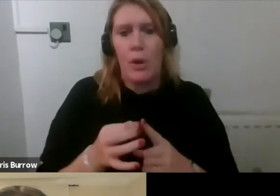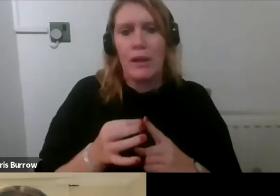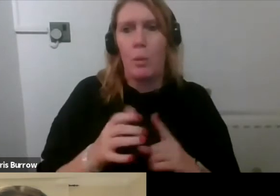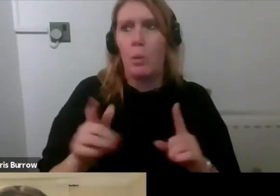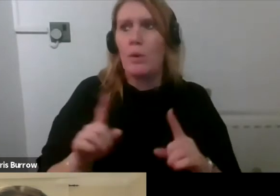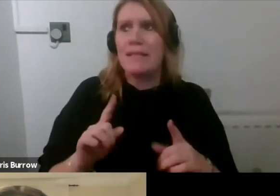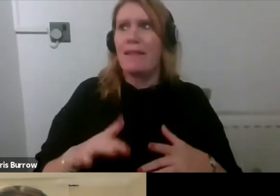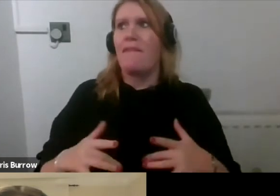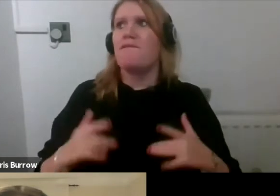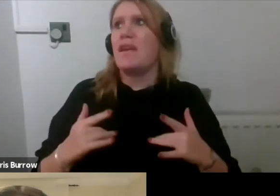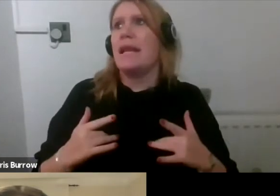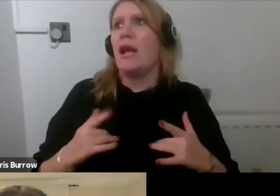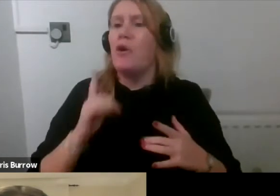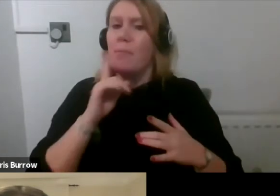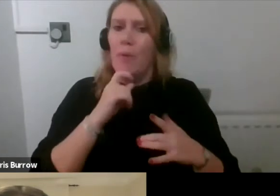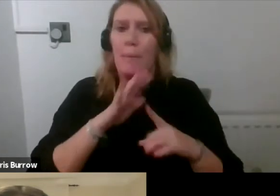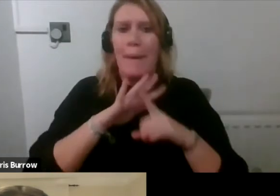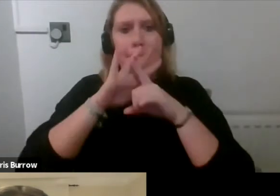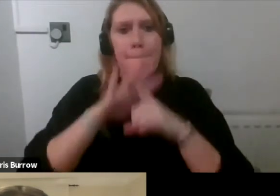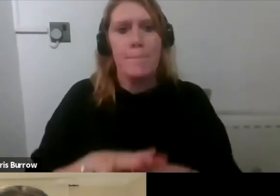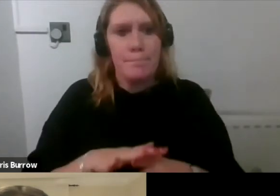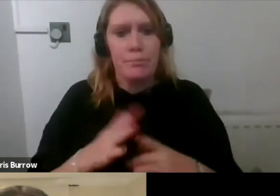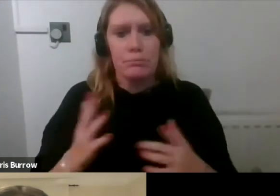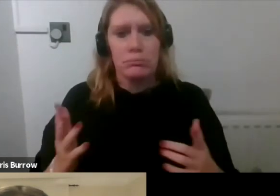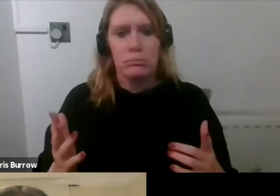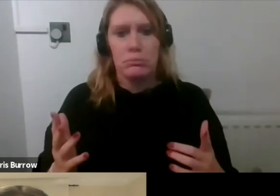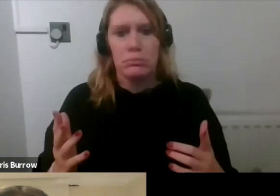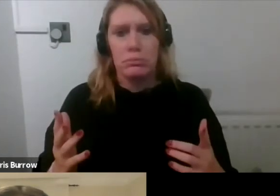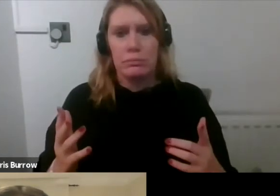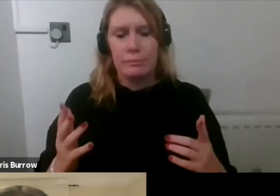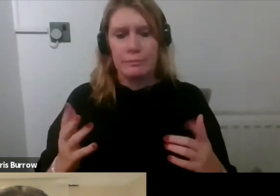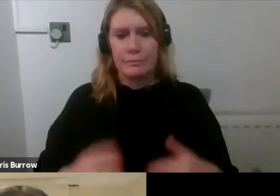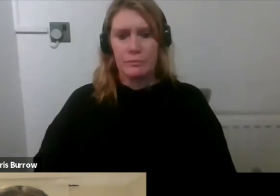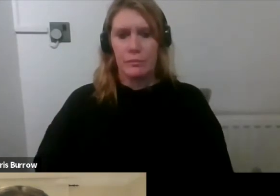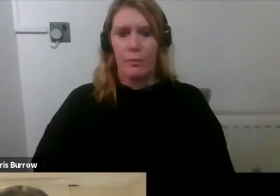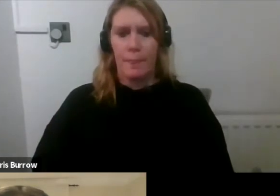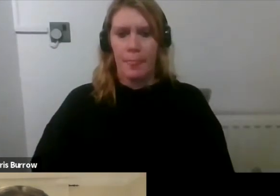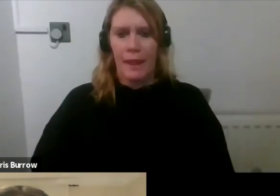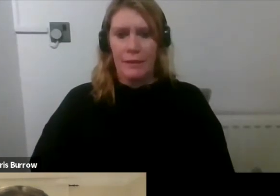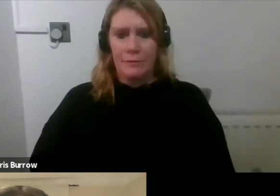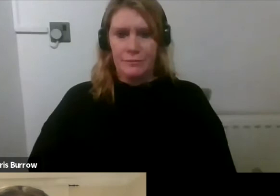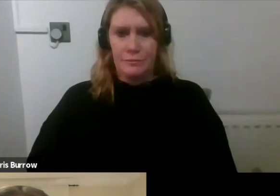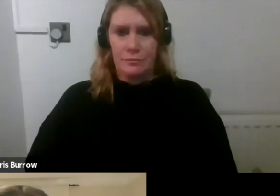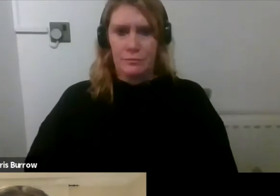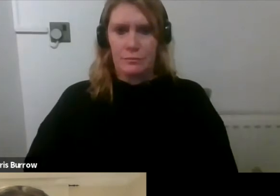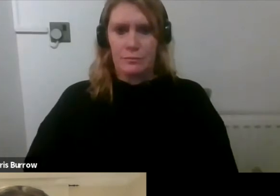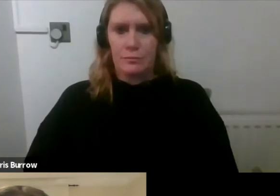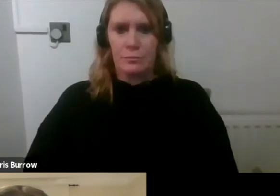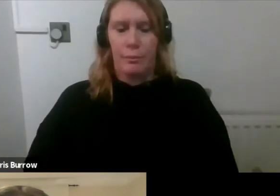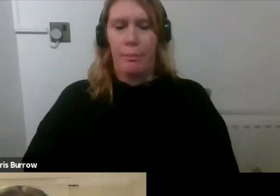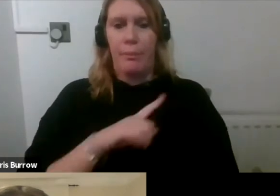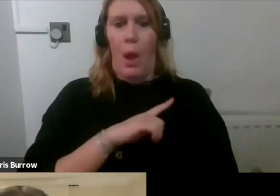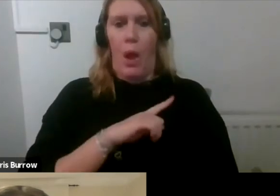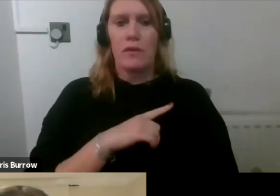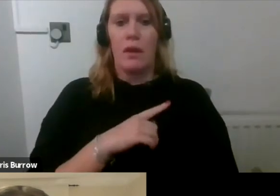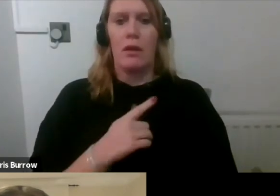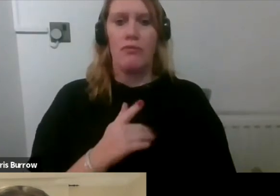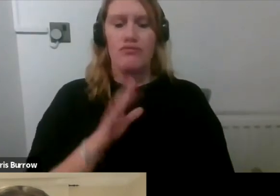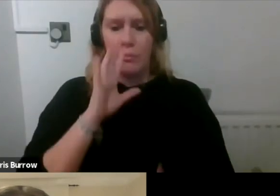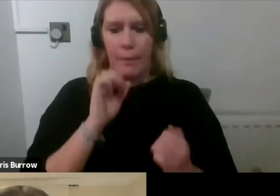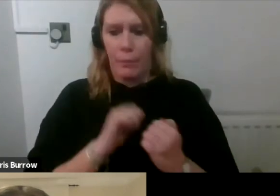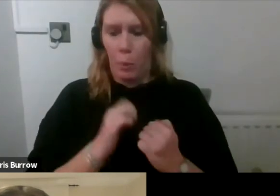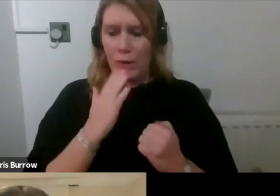pushed? Because actually, one more thing that really occurred to me when you were talking, back in